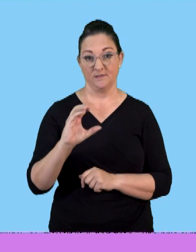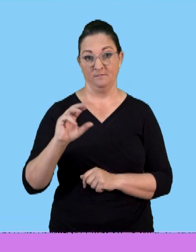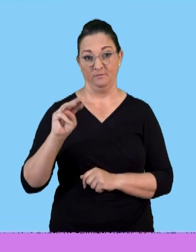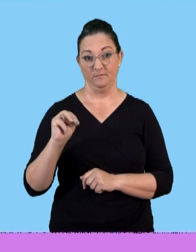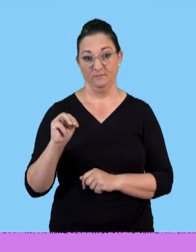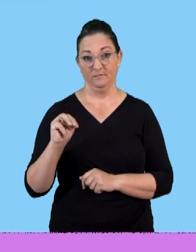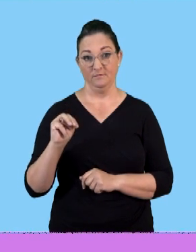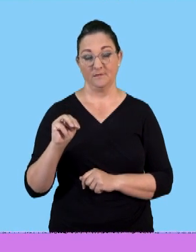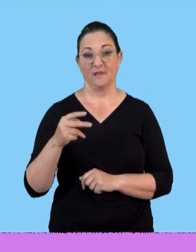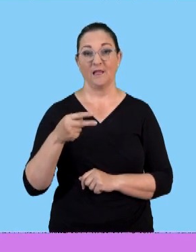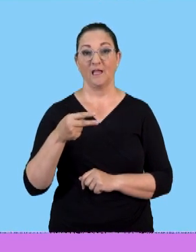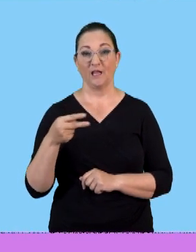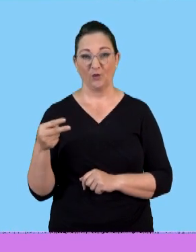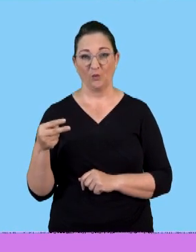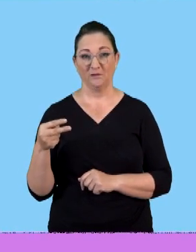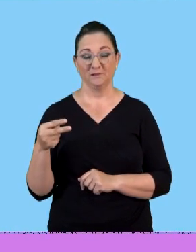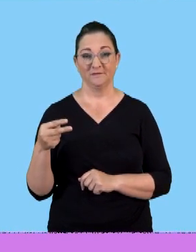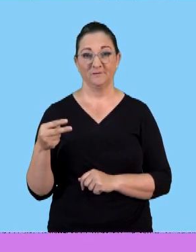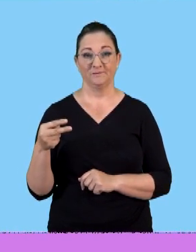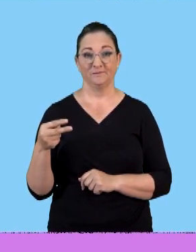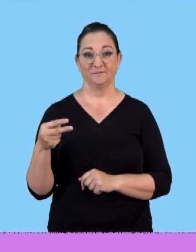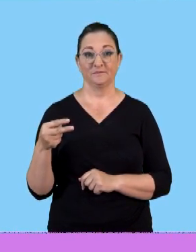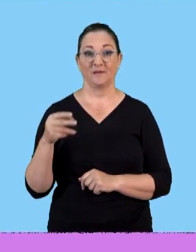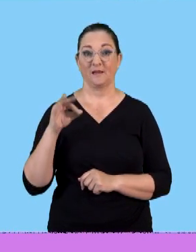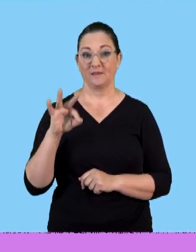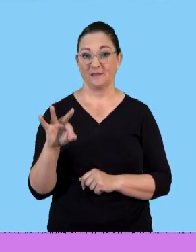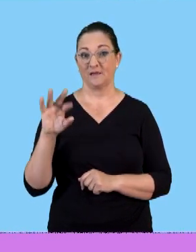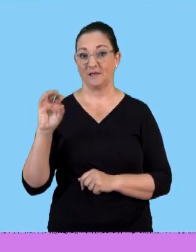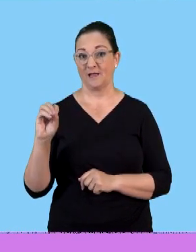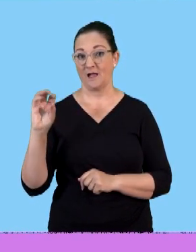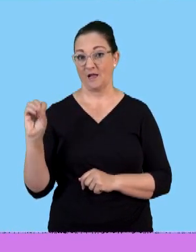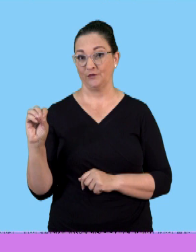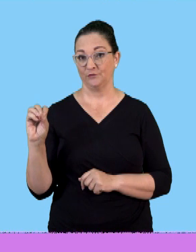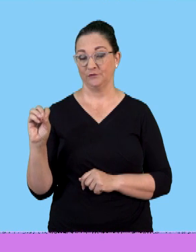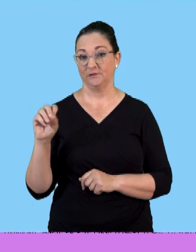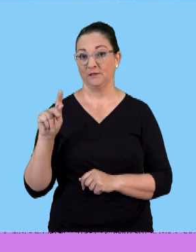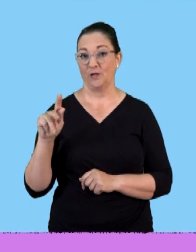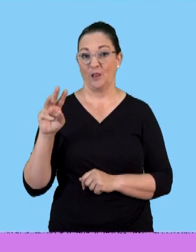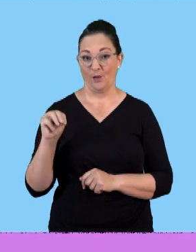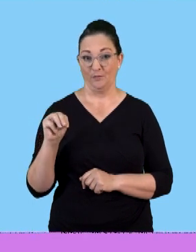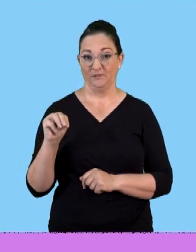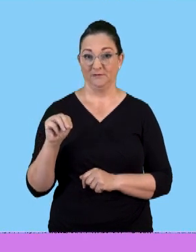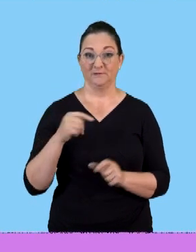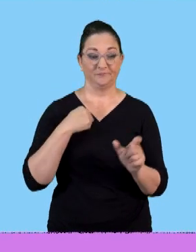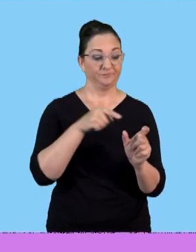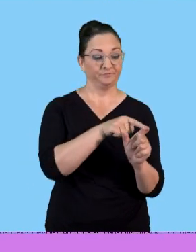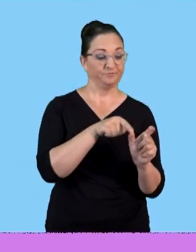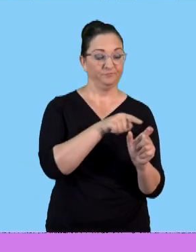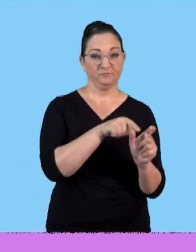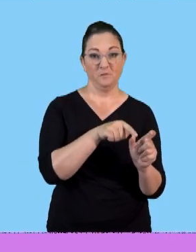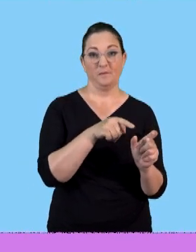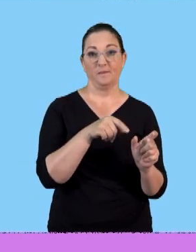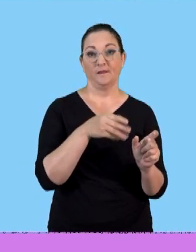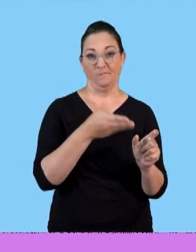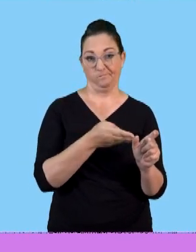centimeter equals, right, or is to 300 kilometers, right? That's the length of the